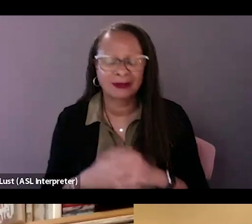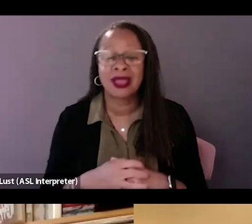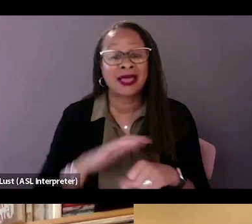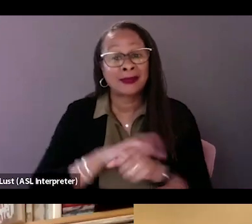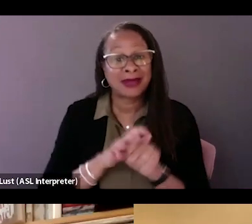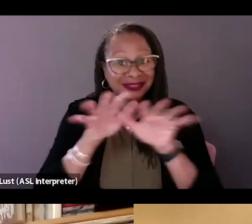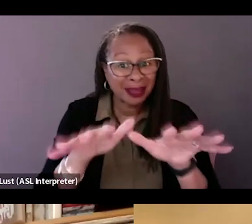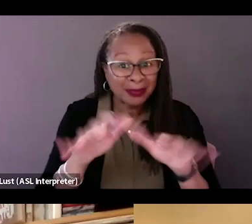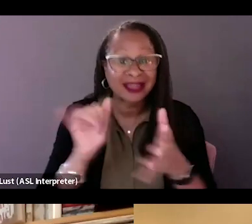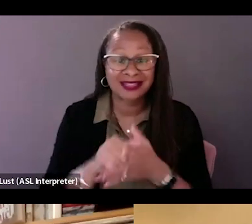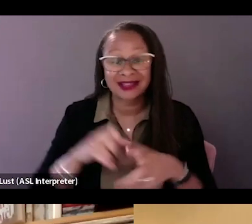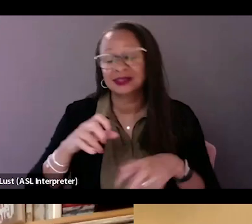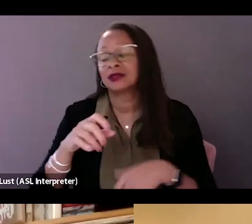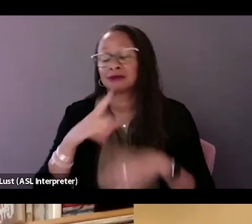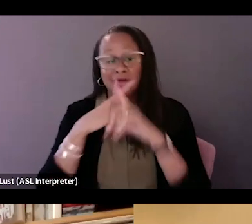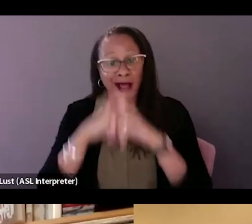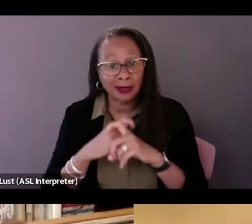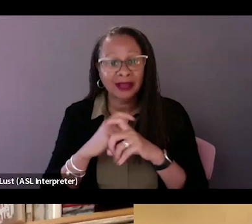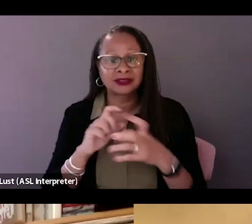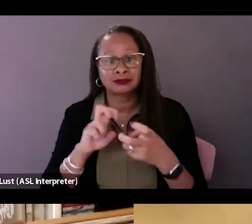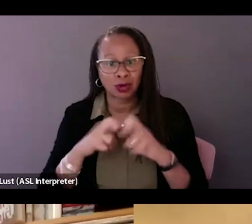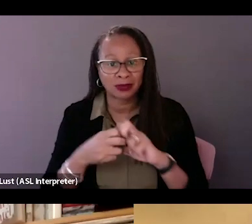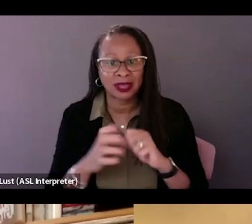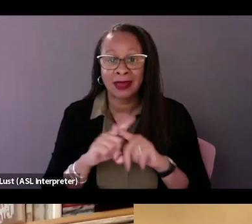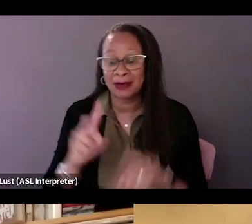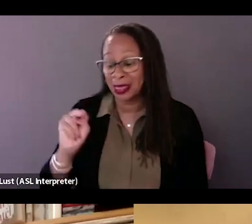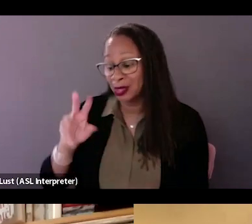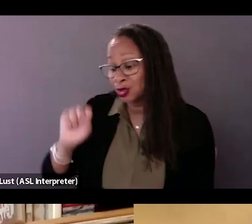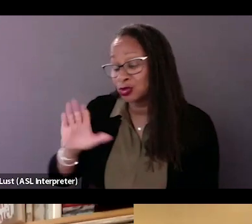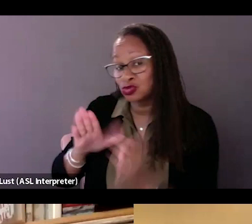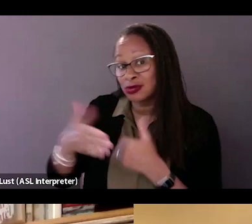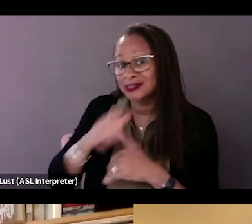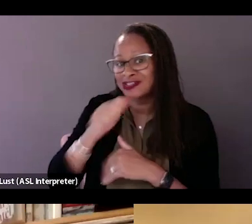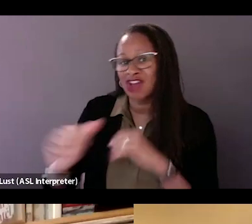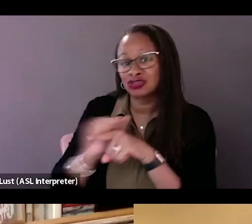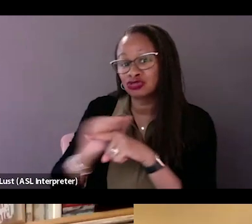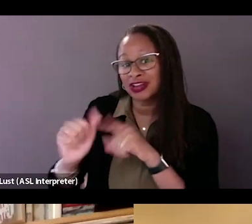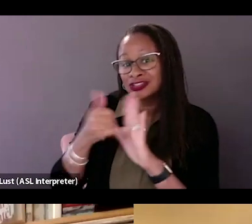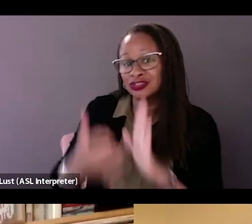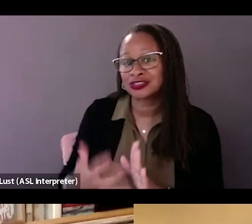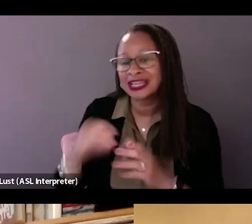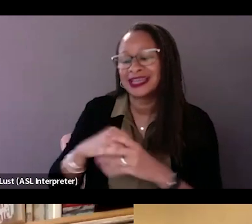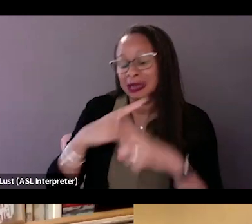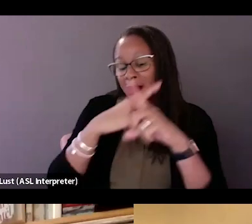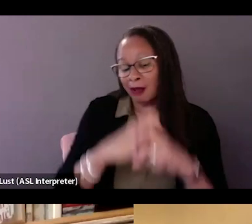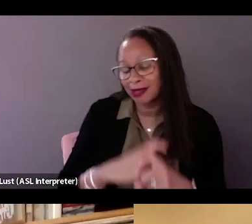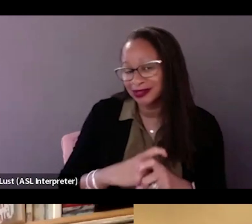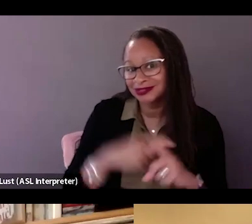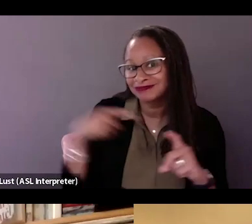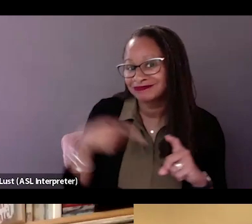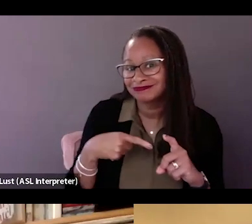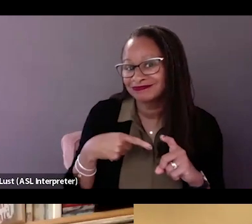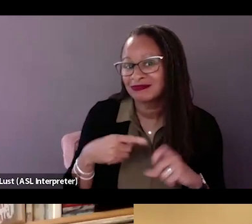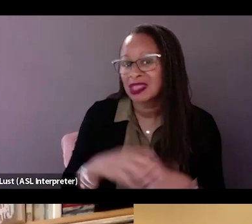But our newsrooms are simply not training journalists in complexity. Just